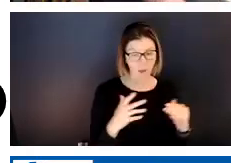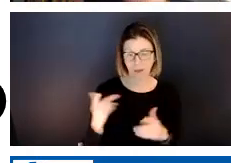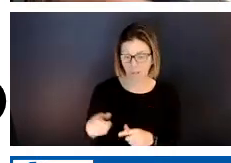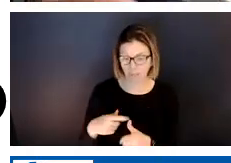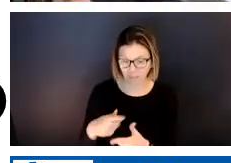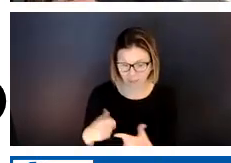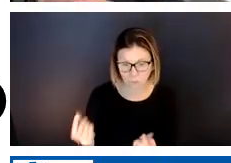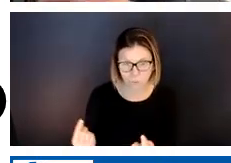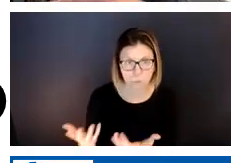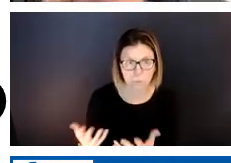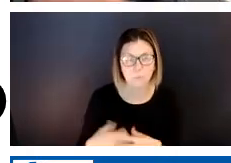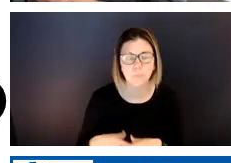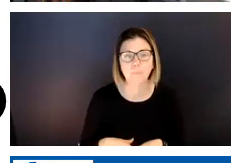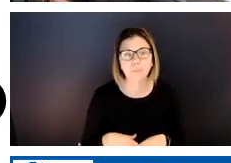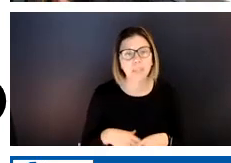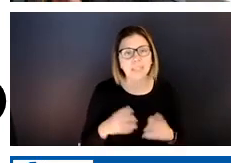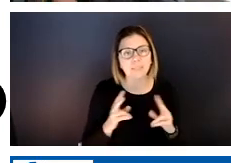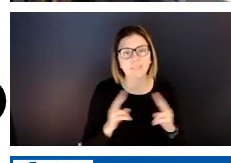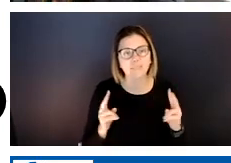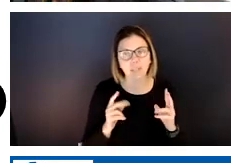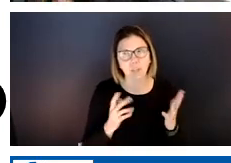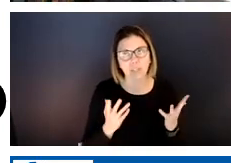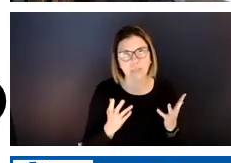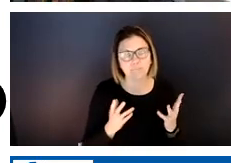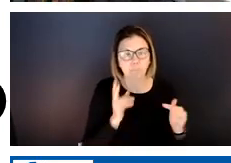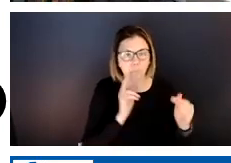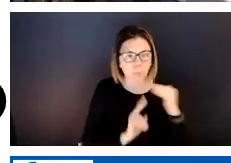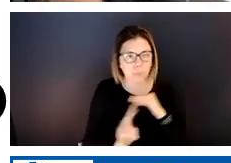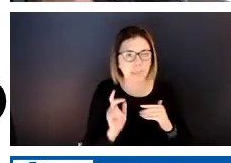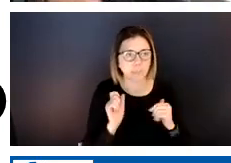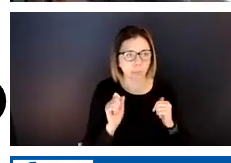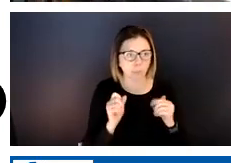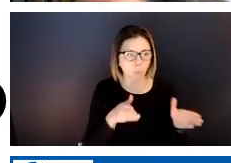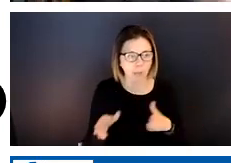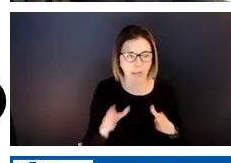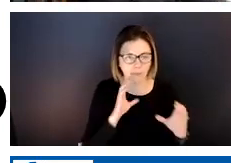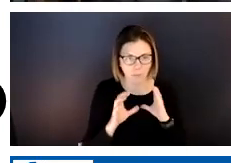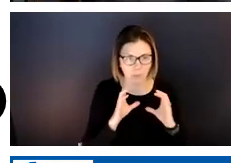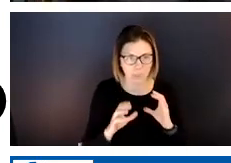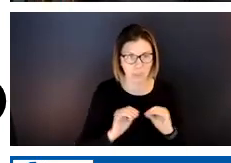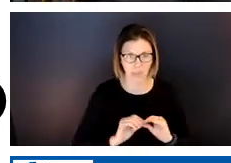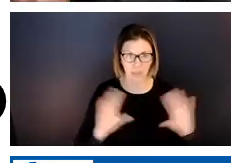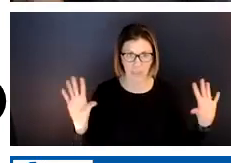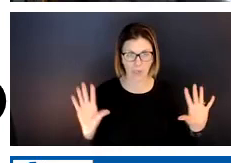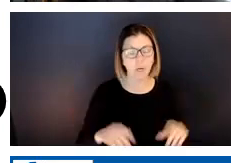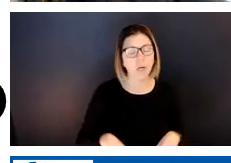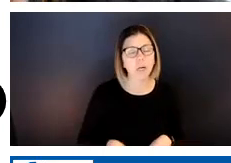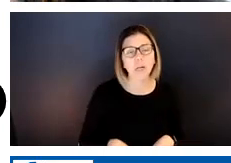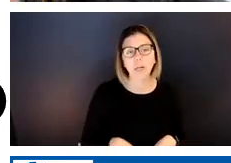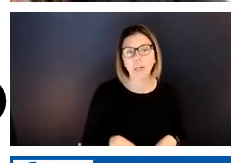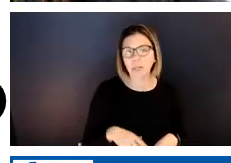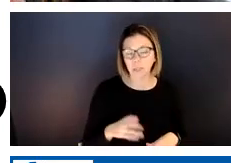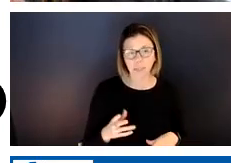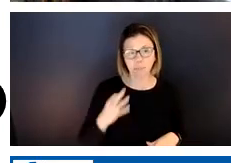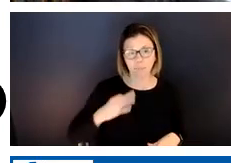It is a very predictable way of communicating. It also can be very useful if you